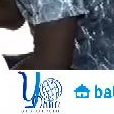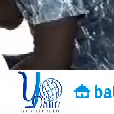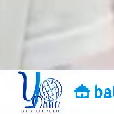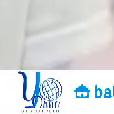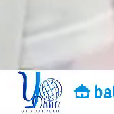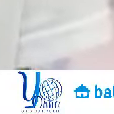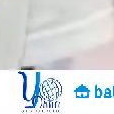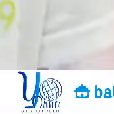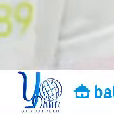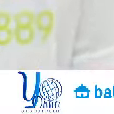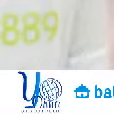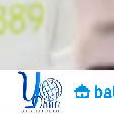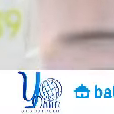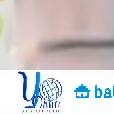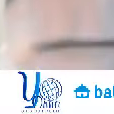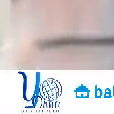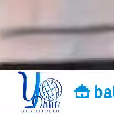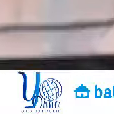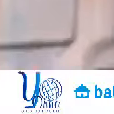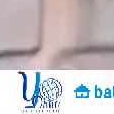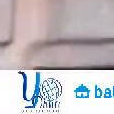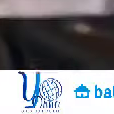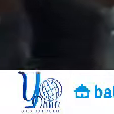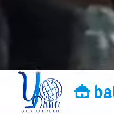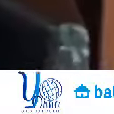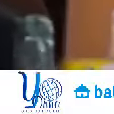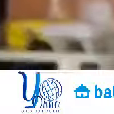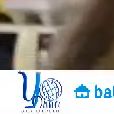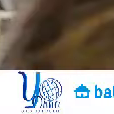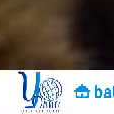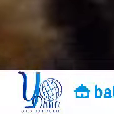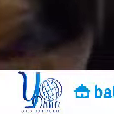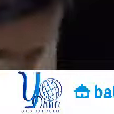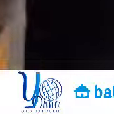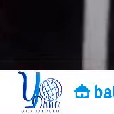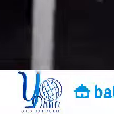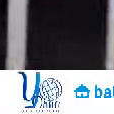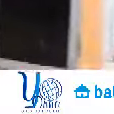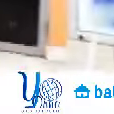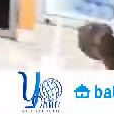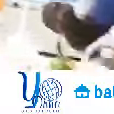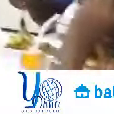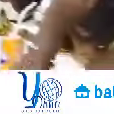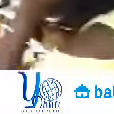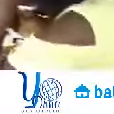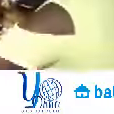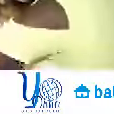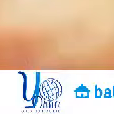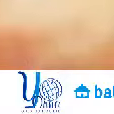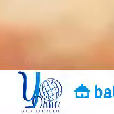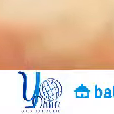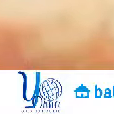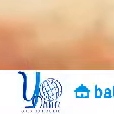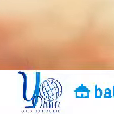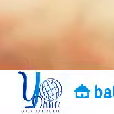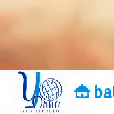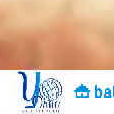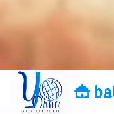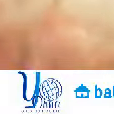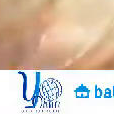aban CKS restaurant known for best quality food and customer satisfaction.